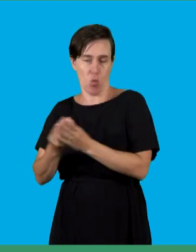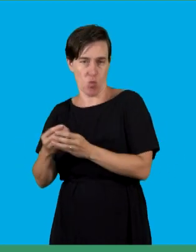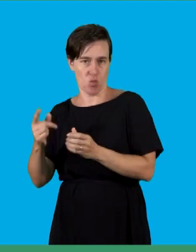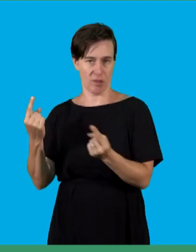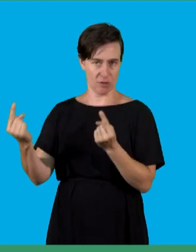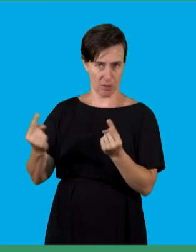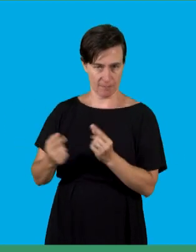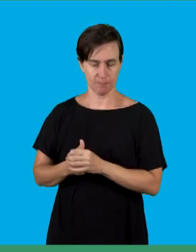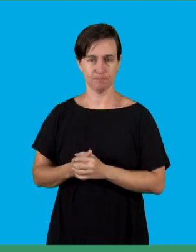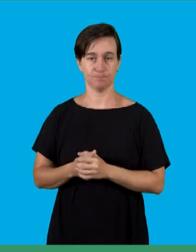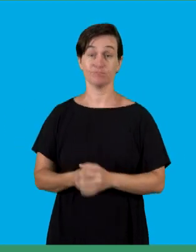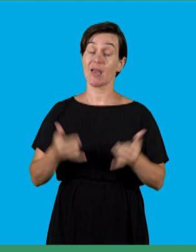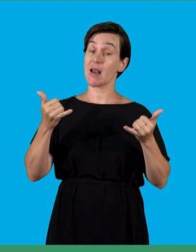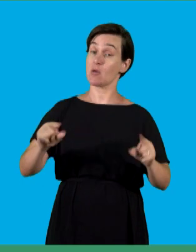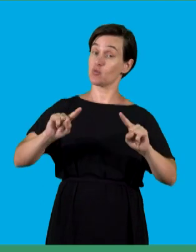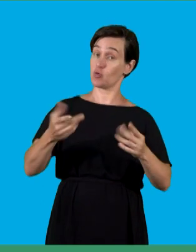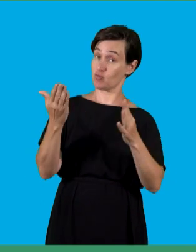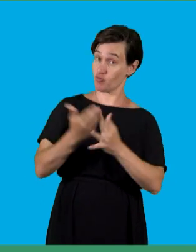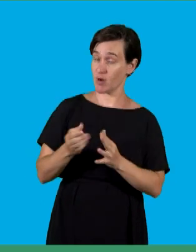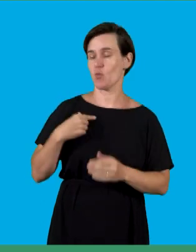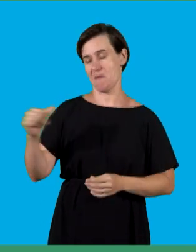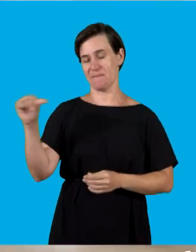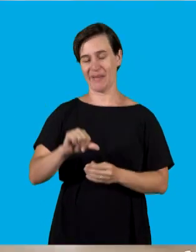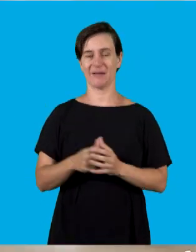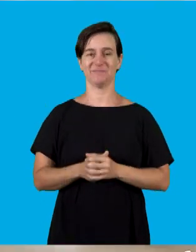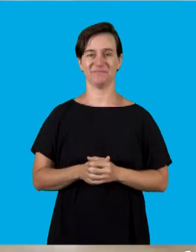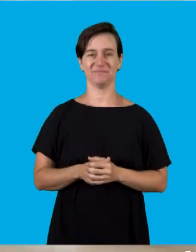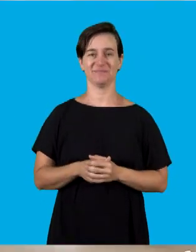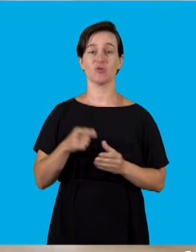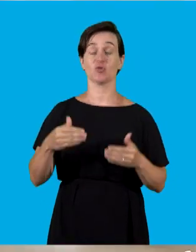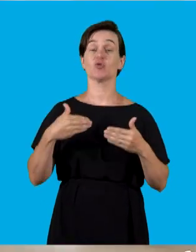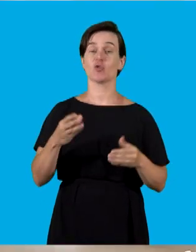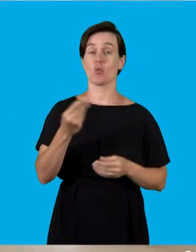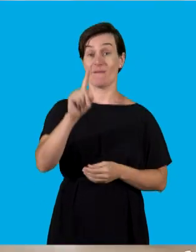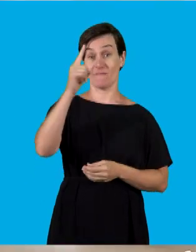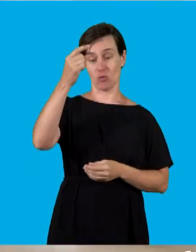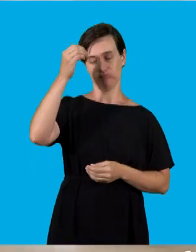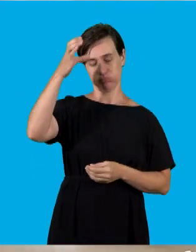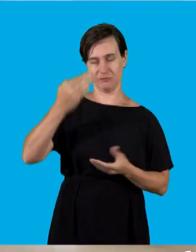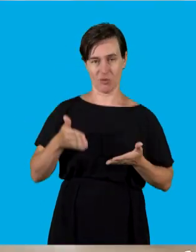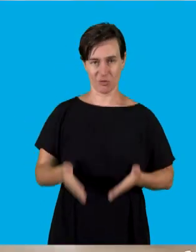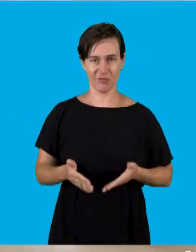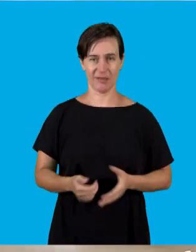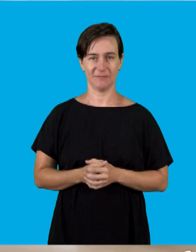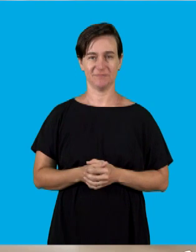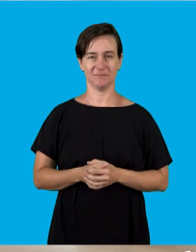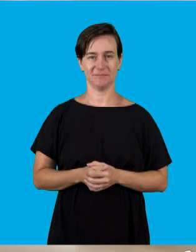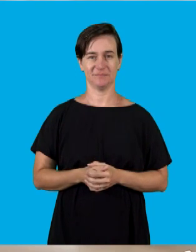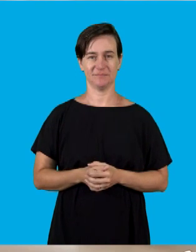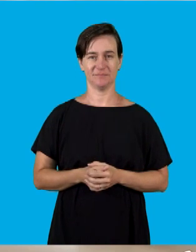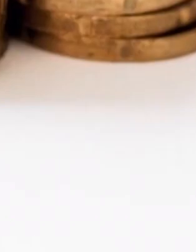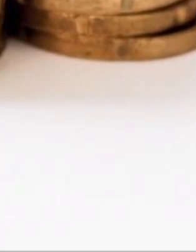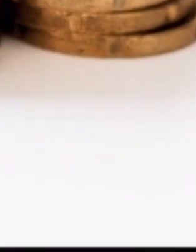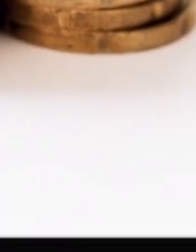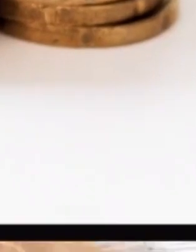make a profit. Let us go for a quick ad break and we will be back to start with our first concept of the lesson.